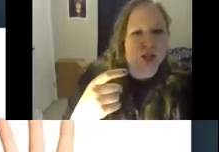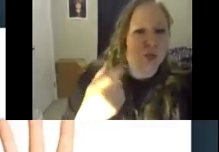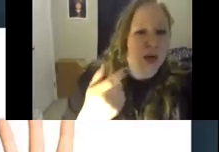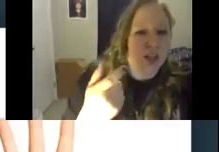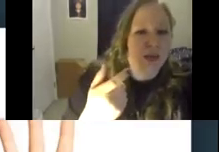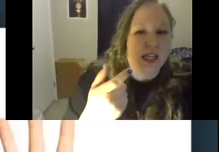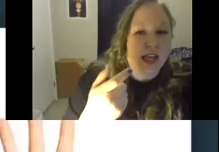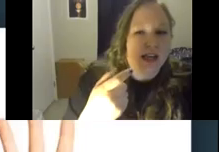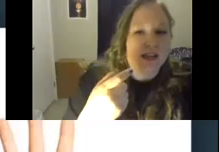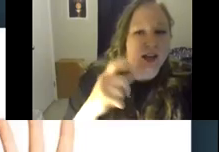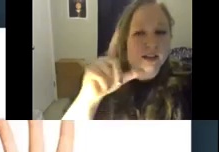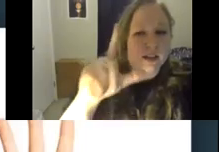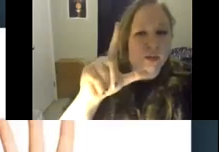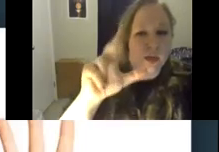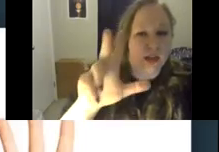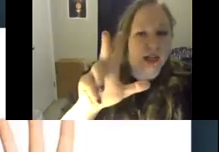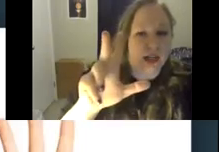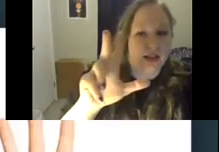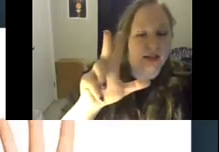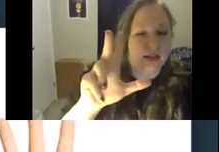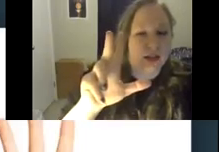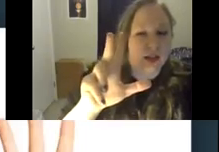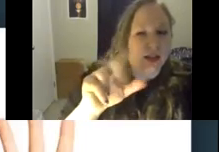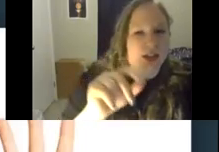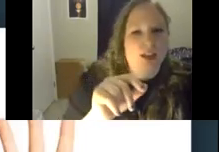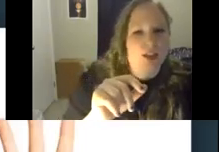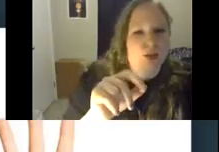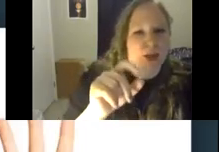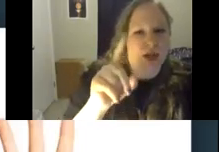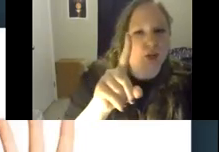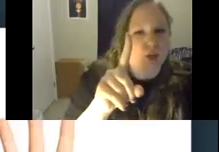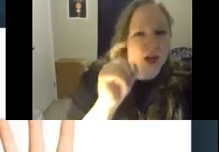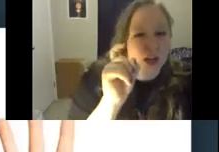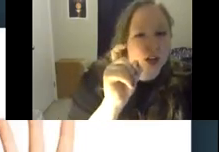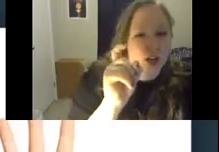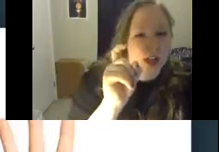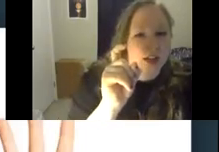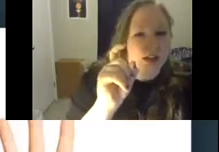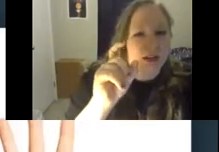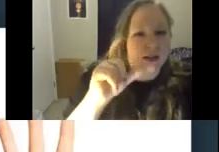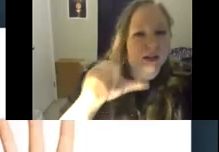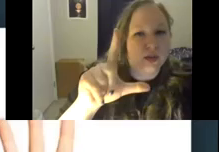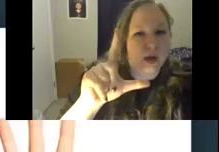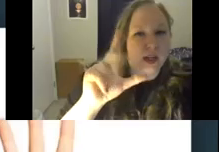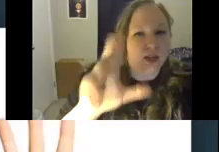123. 23 in ASL is 23. So it'll be